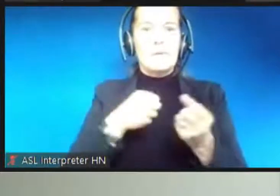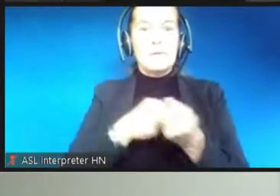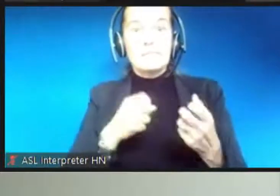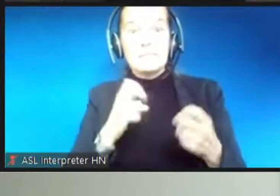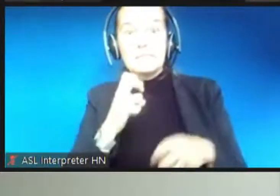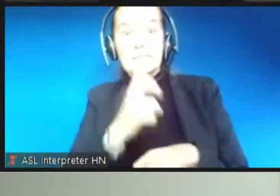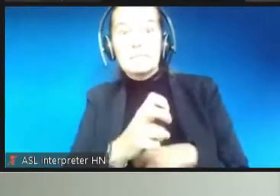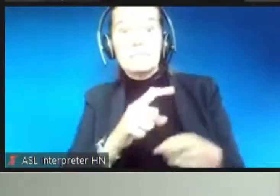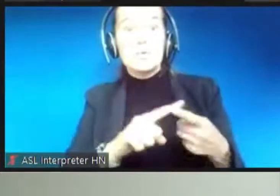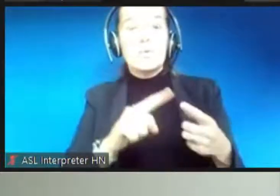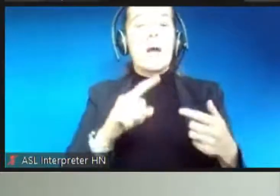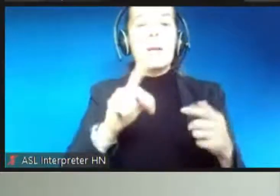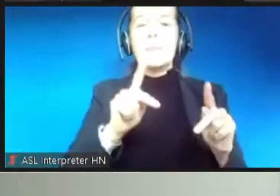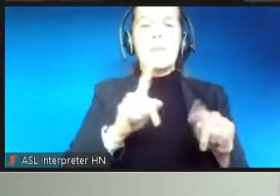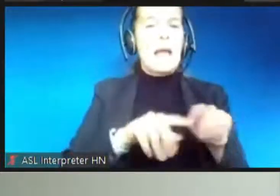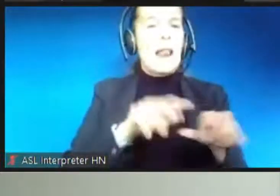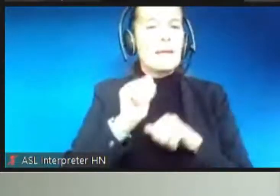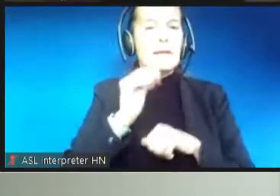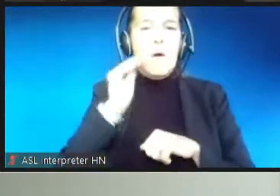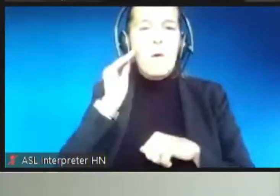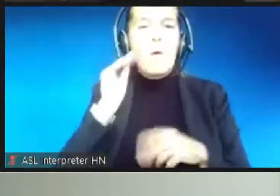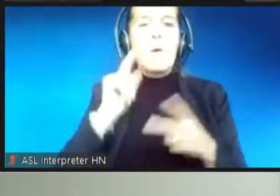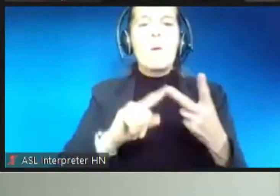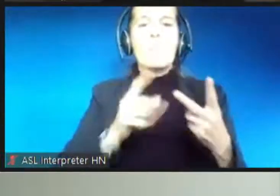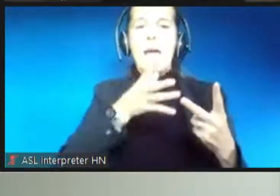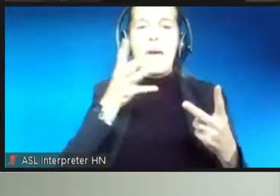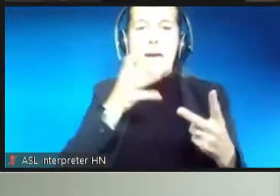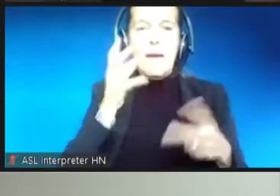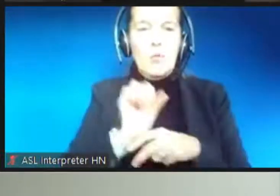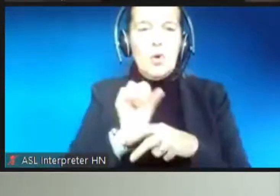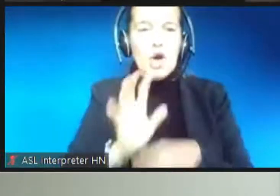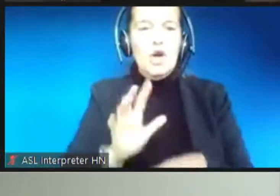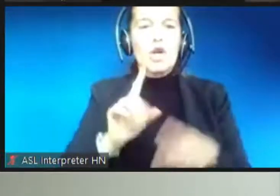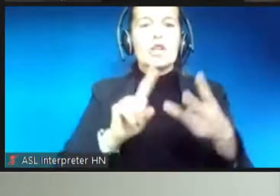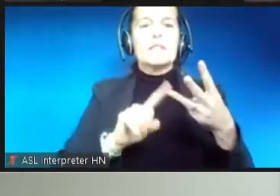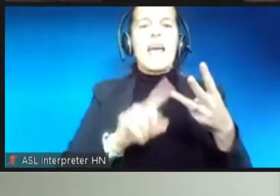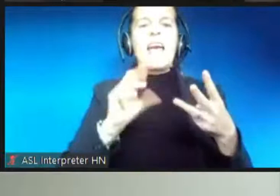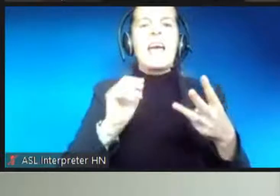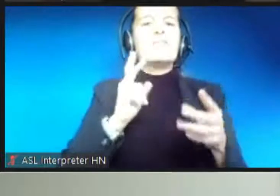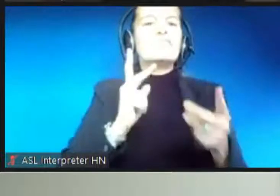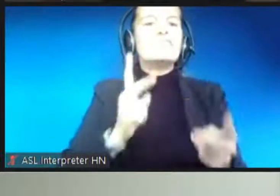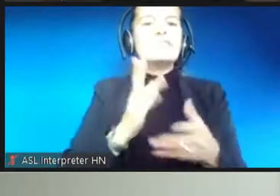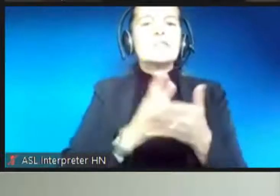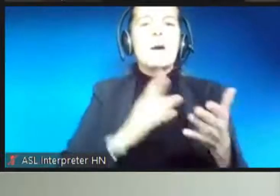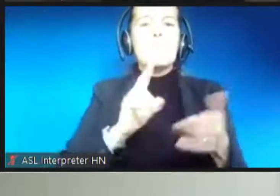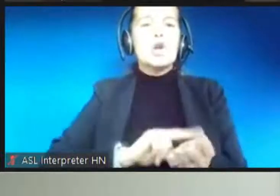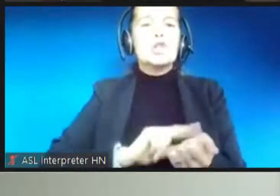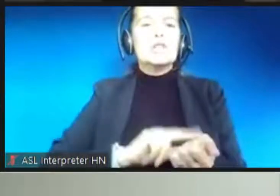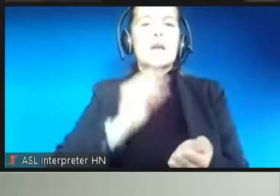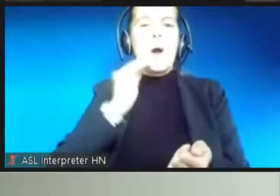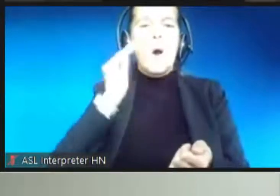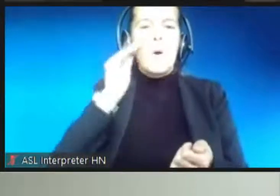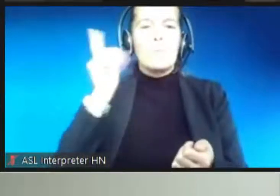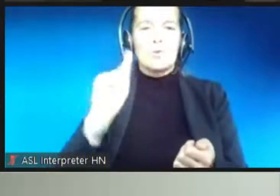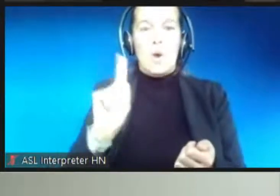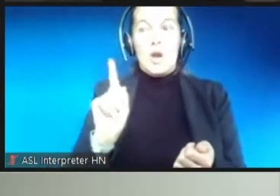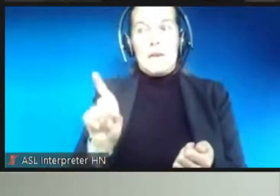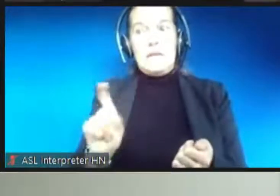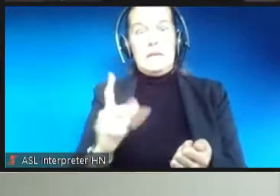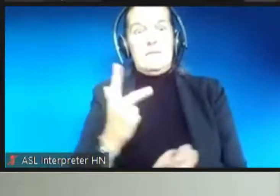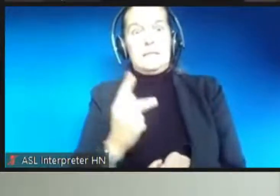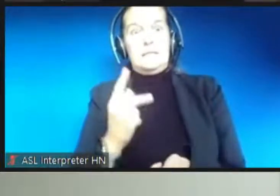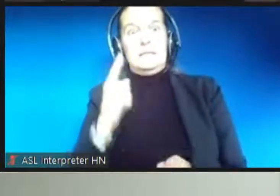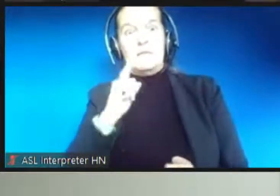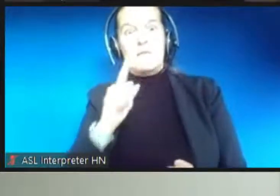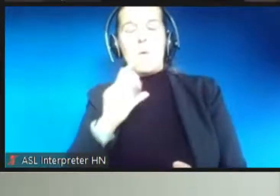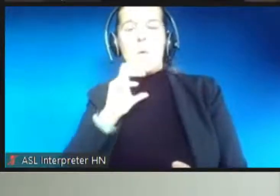workers, as well as catching up with some nursing homes where vaccines may be needed for people who